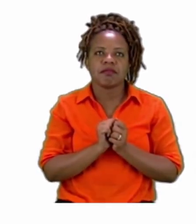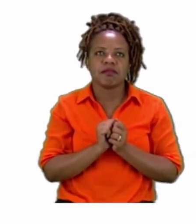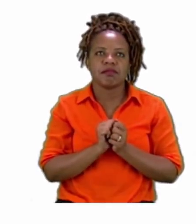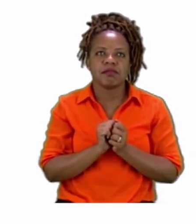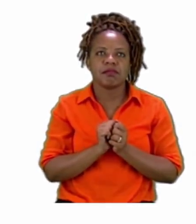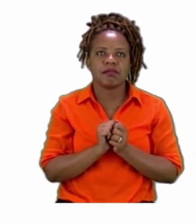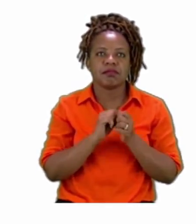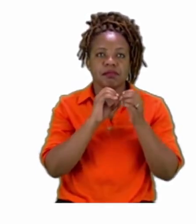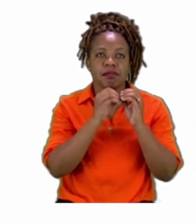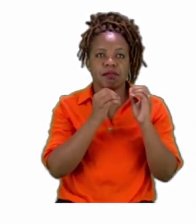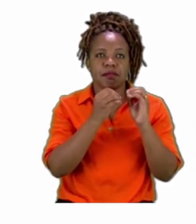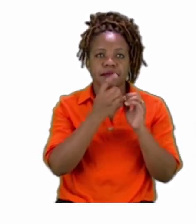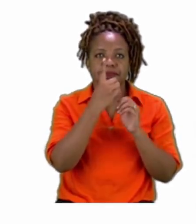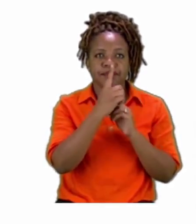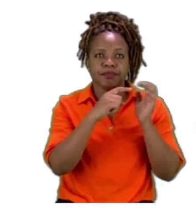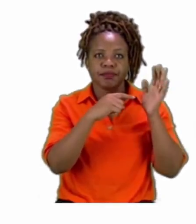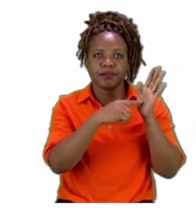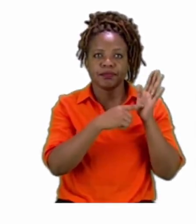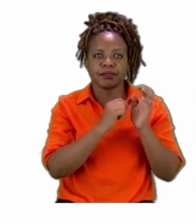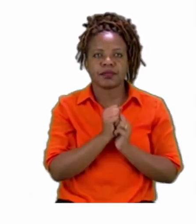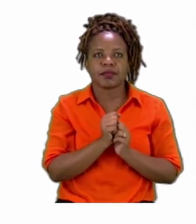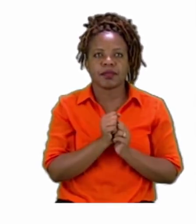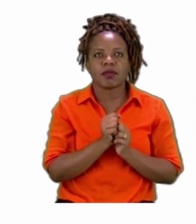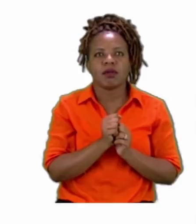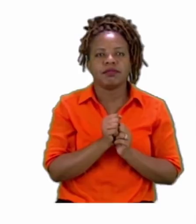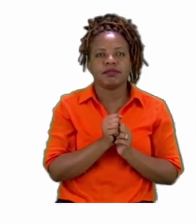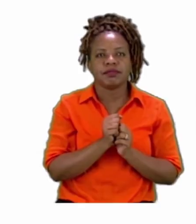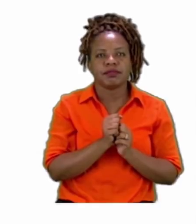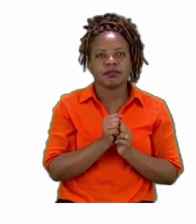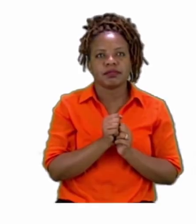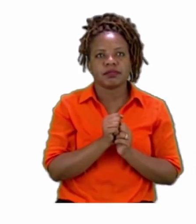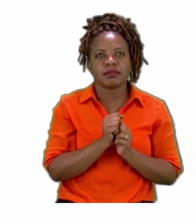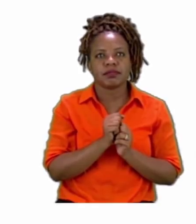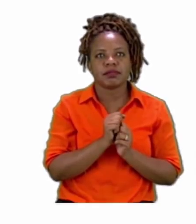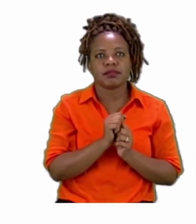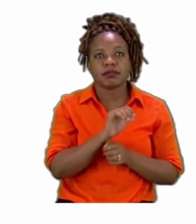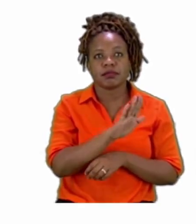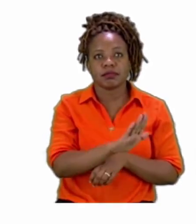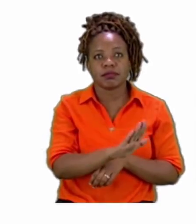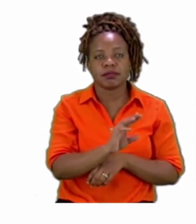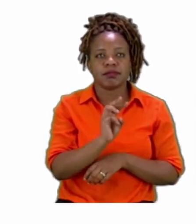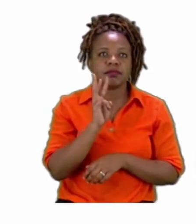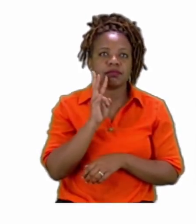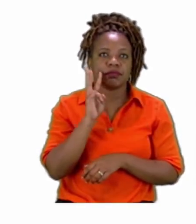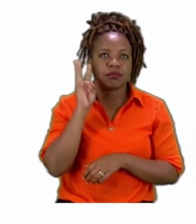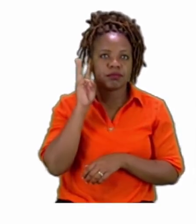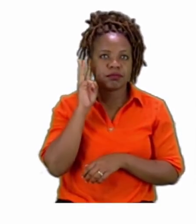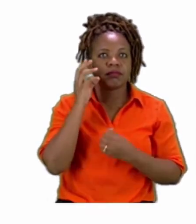the top. It says, let's read together, there were